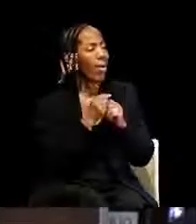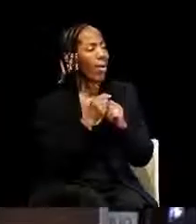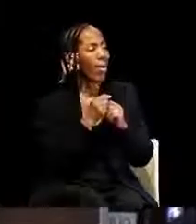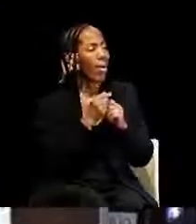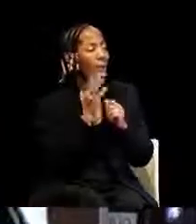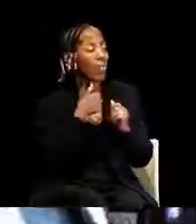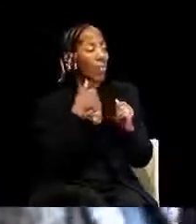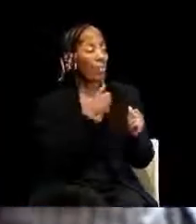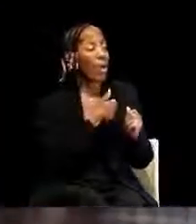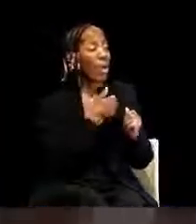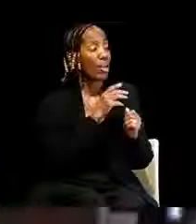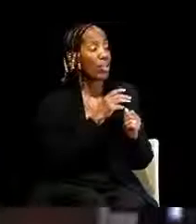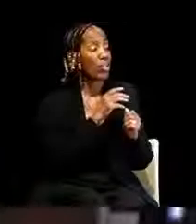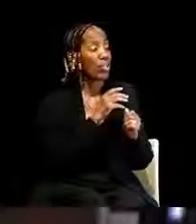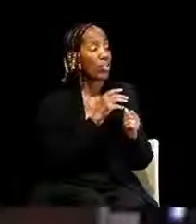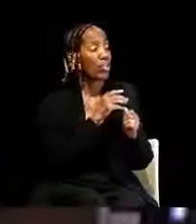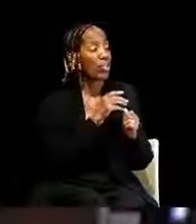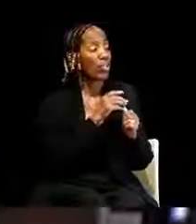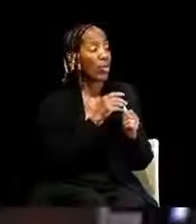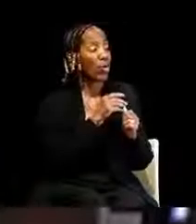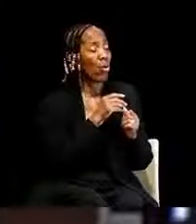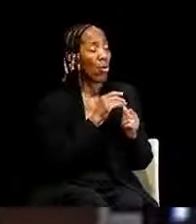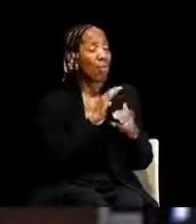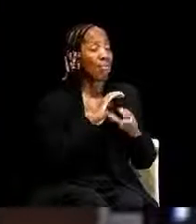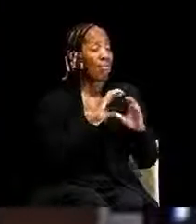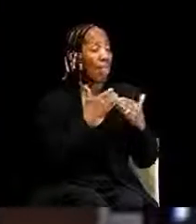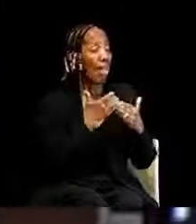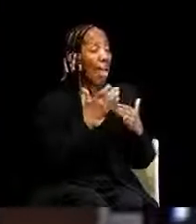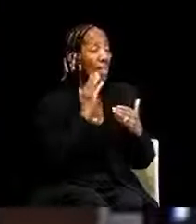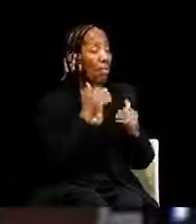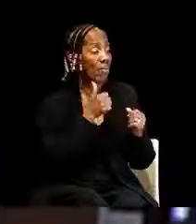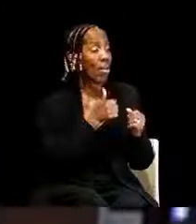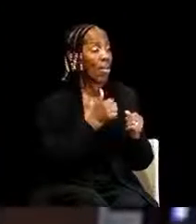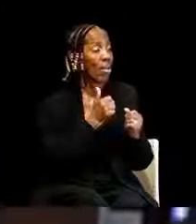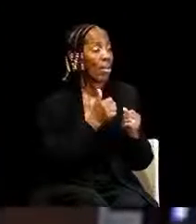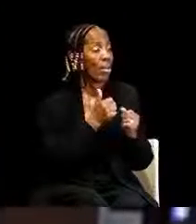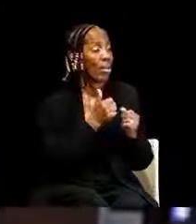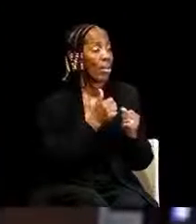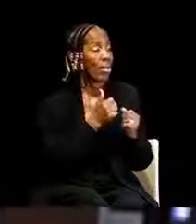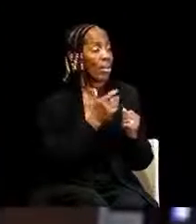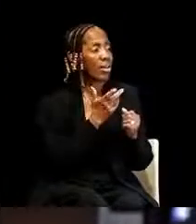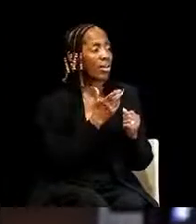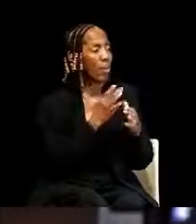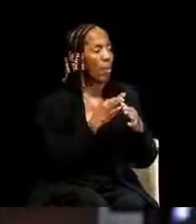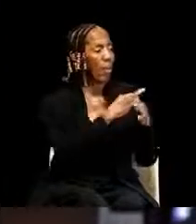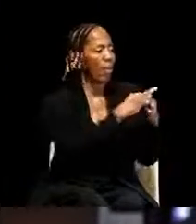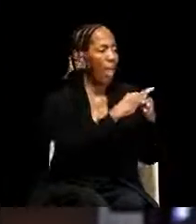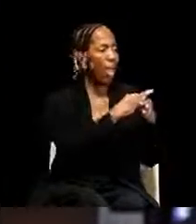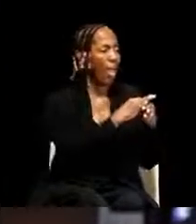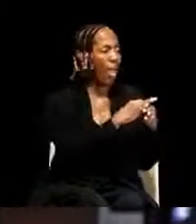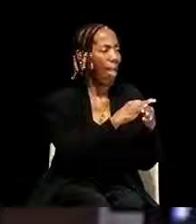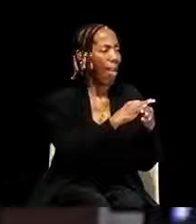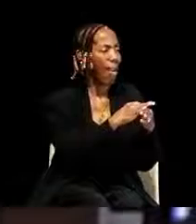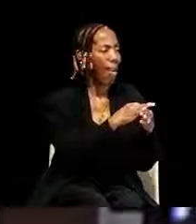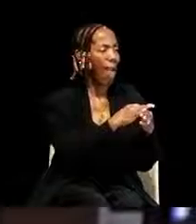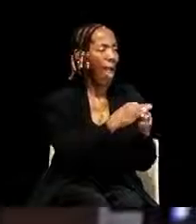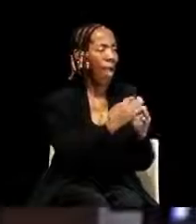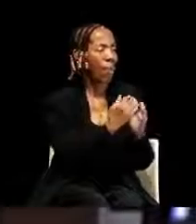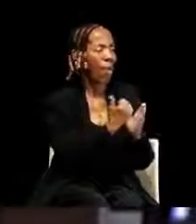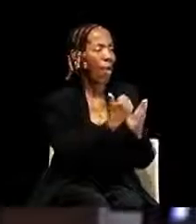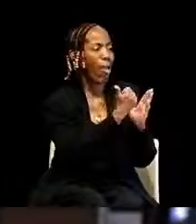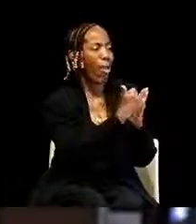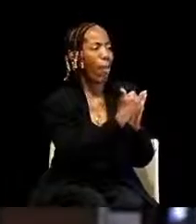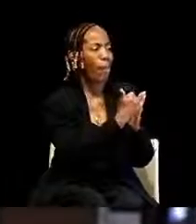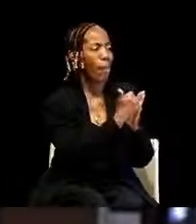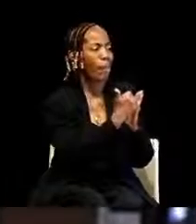following your teachings or class and maybe putting in or taking out something that I think might be very beneficial, not